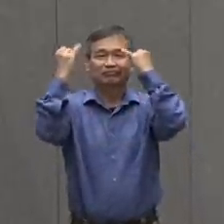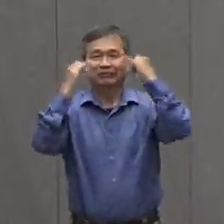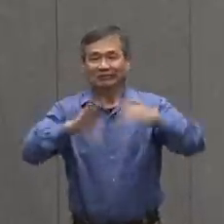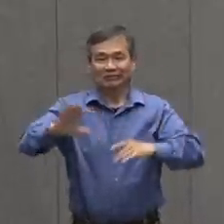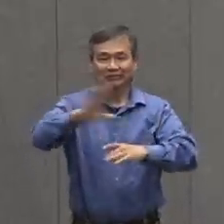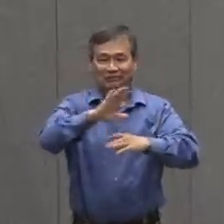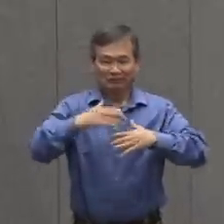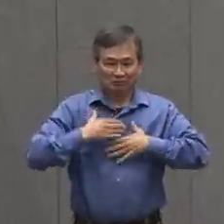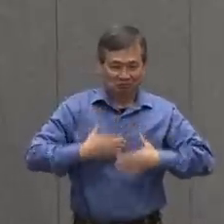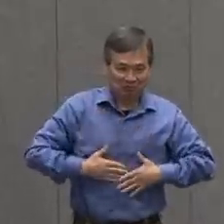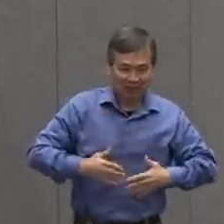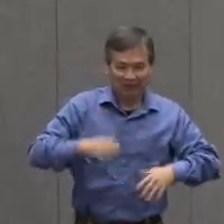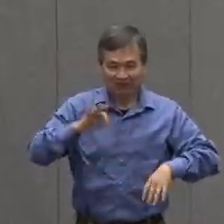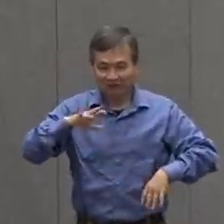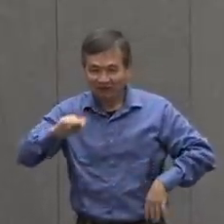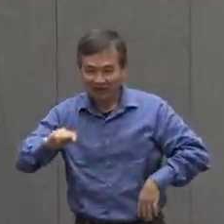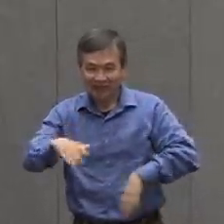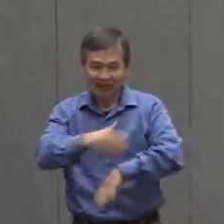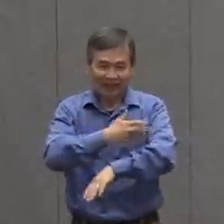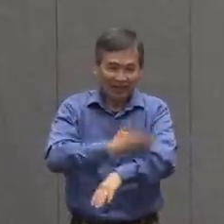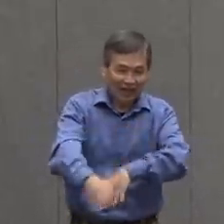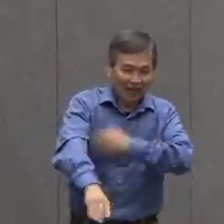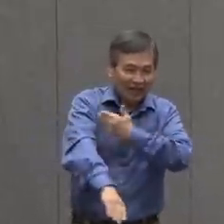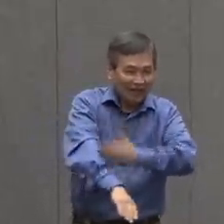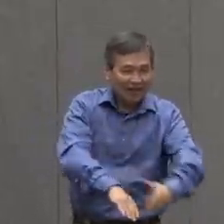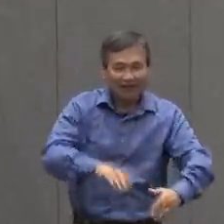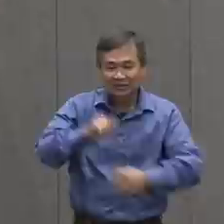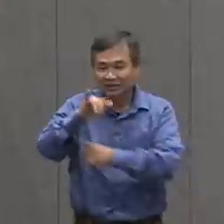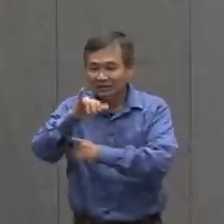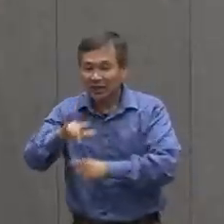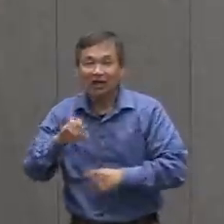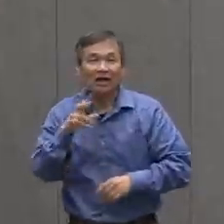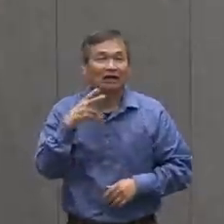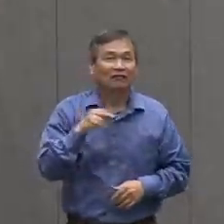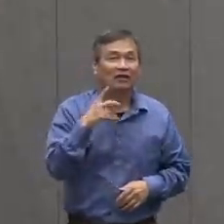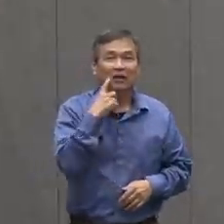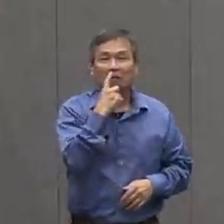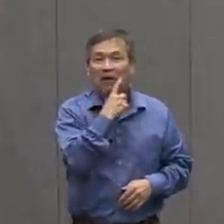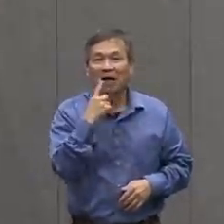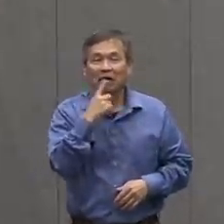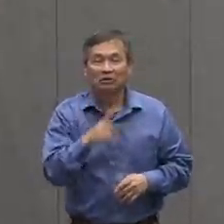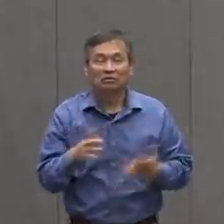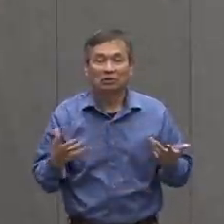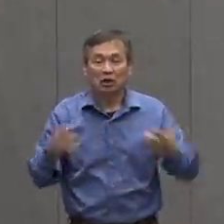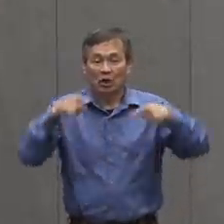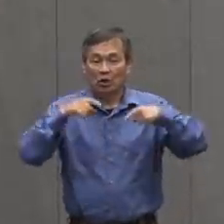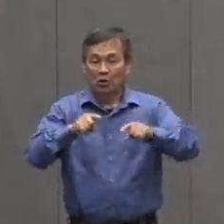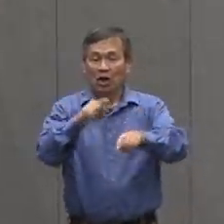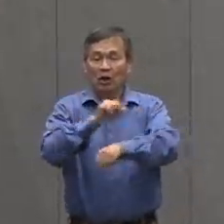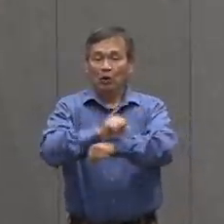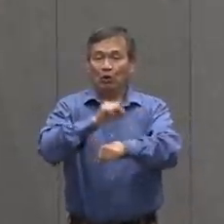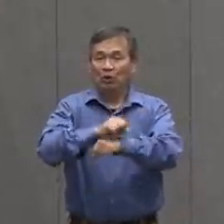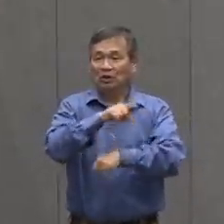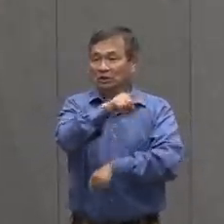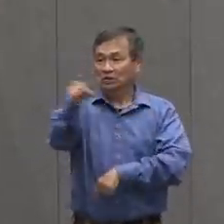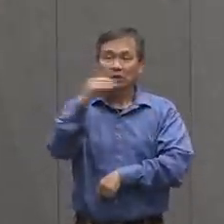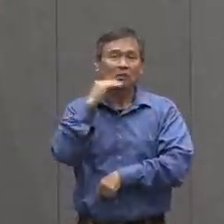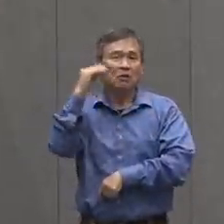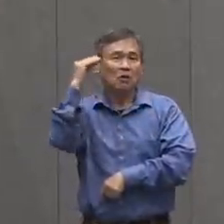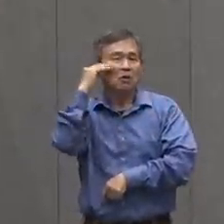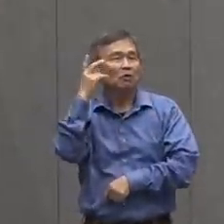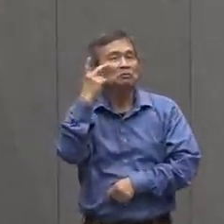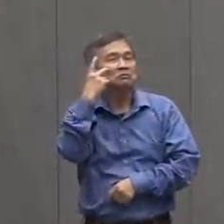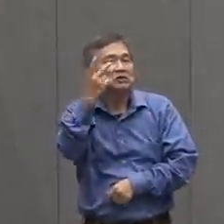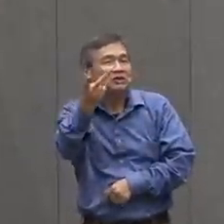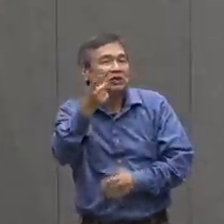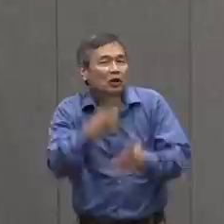feet, their hands, their tails, even their mouth. As you're working at home, see which of these